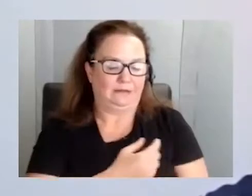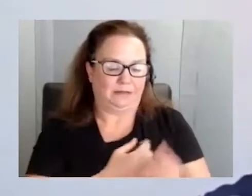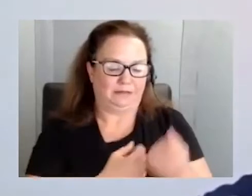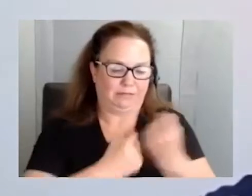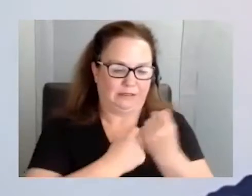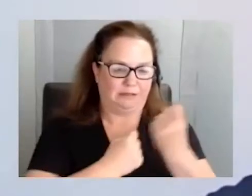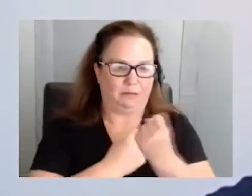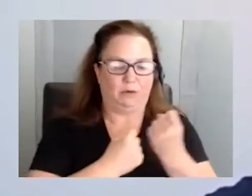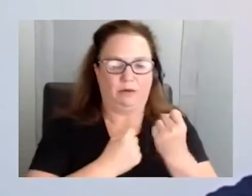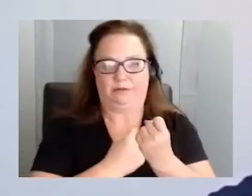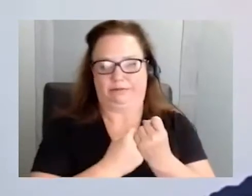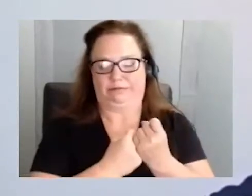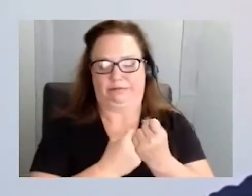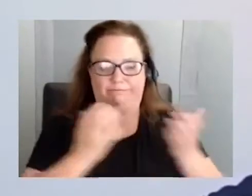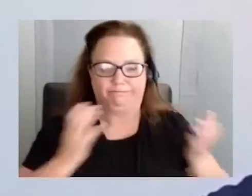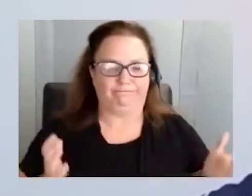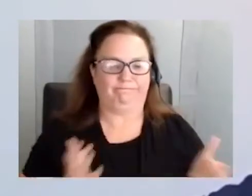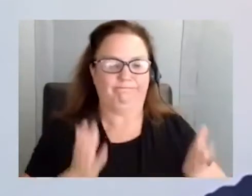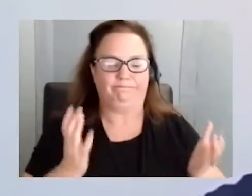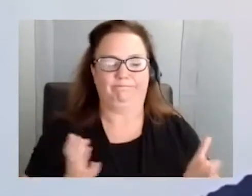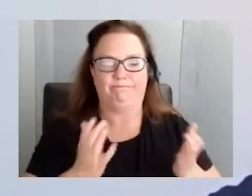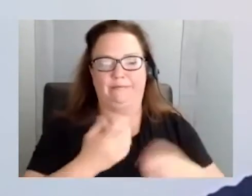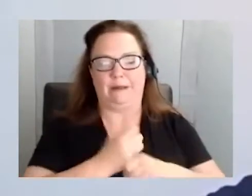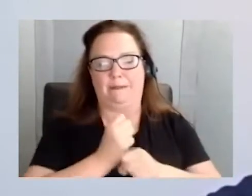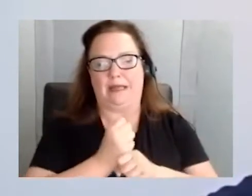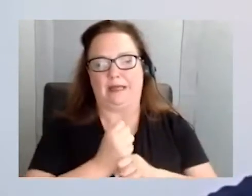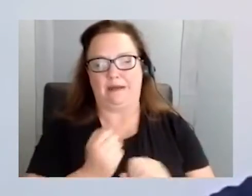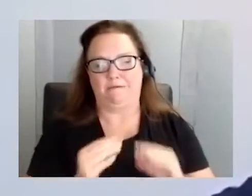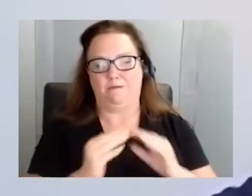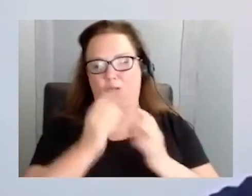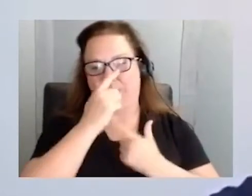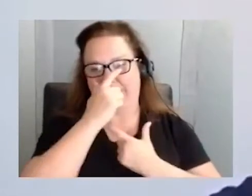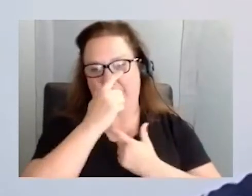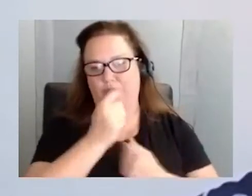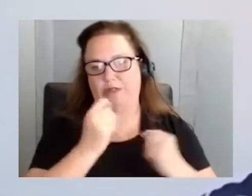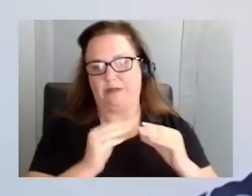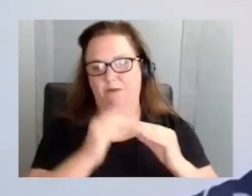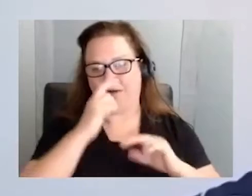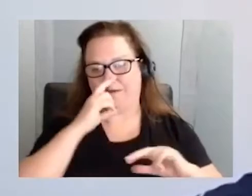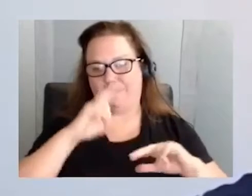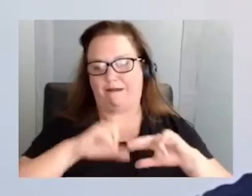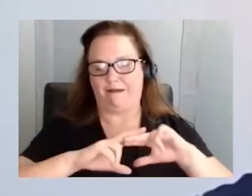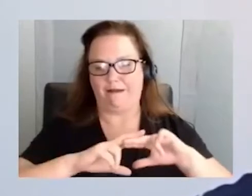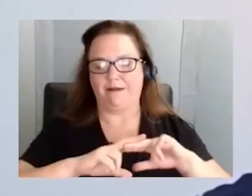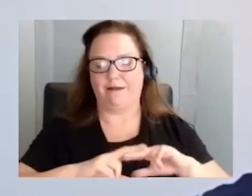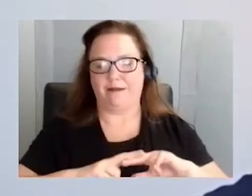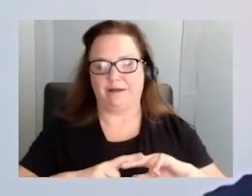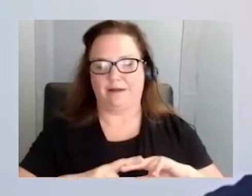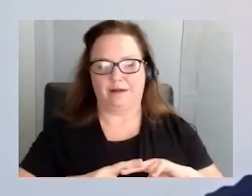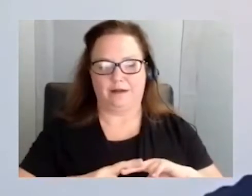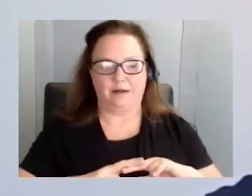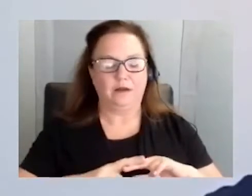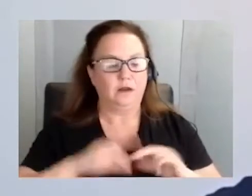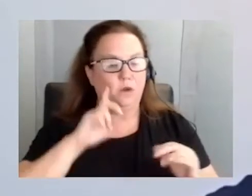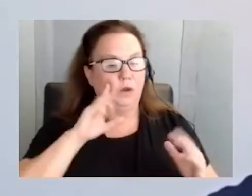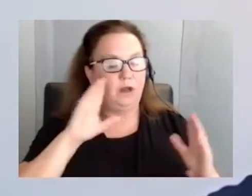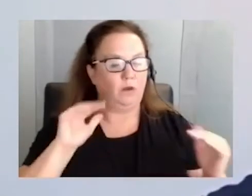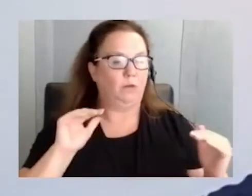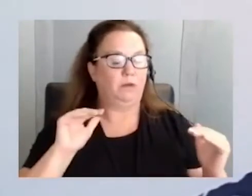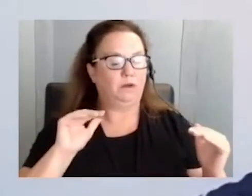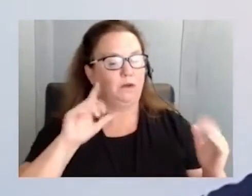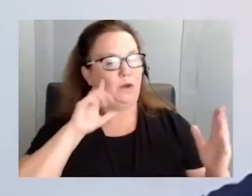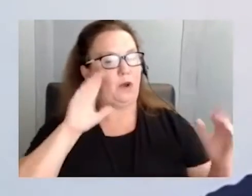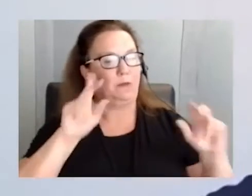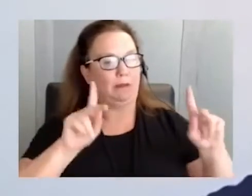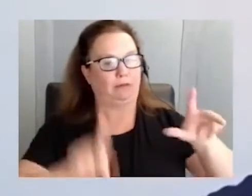it, help make it something that's more interesting, more fun. And we hope that folks will